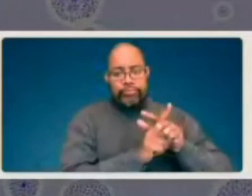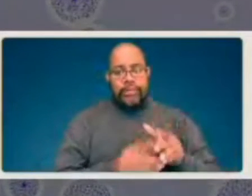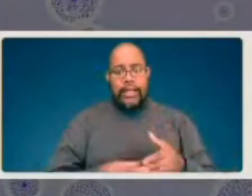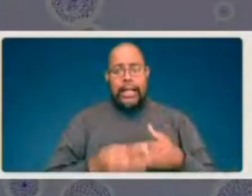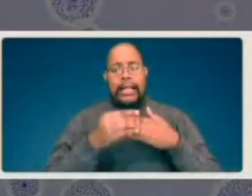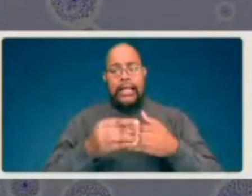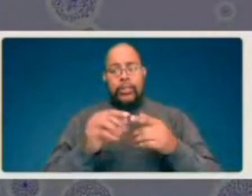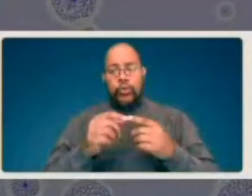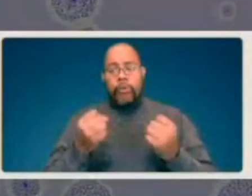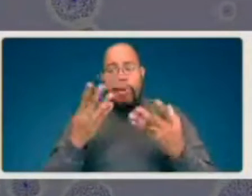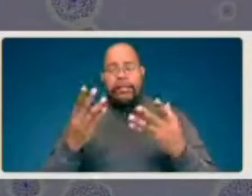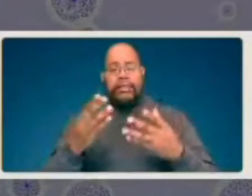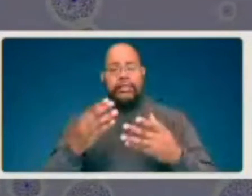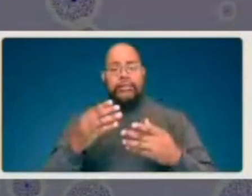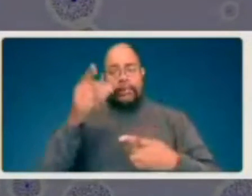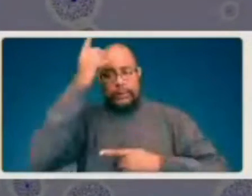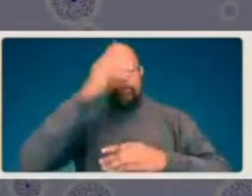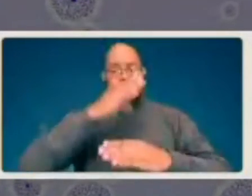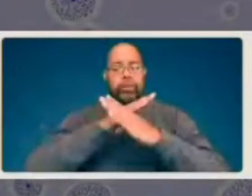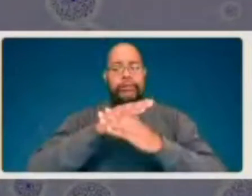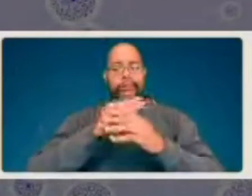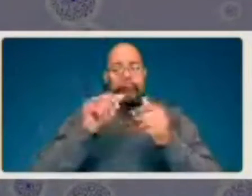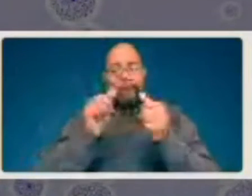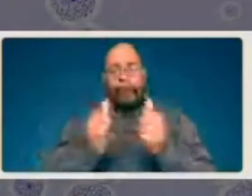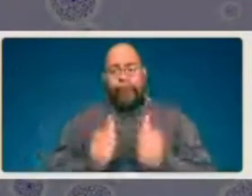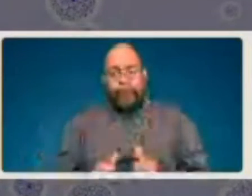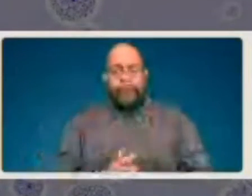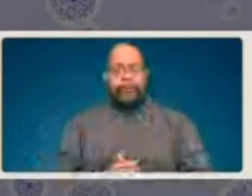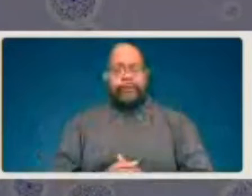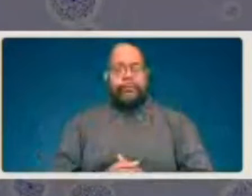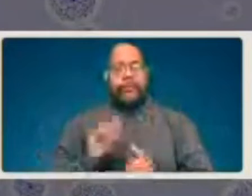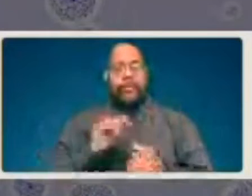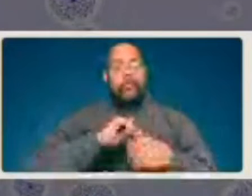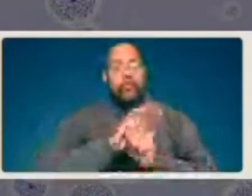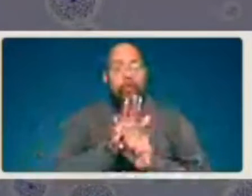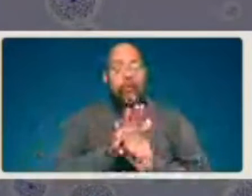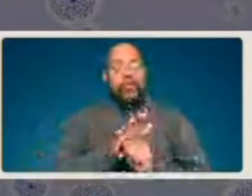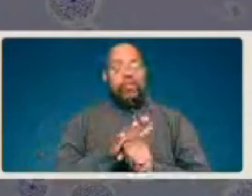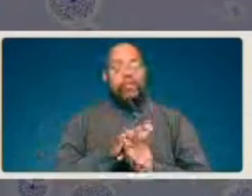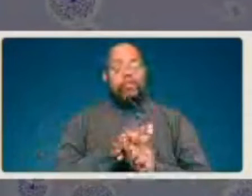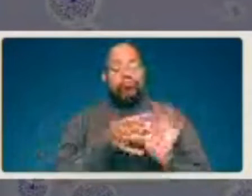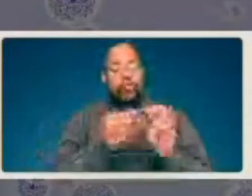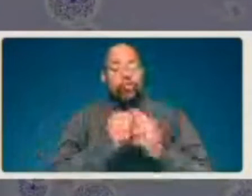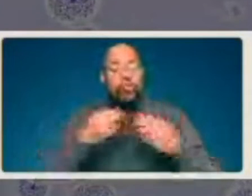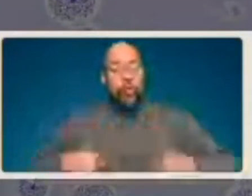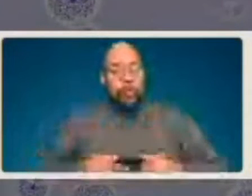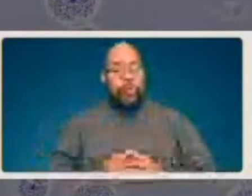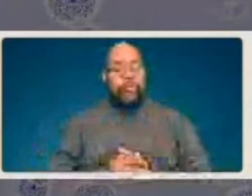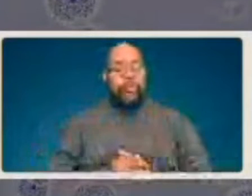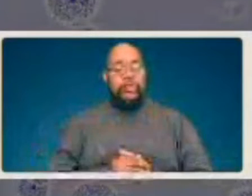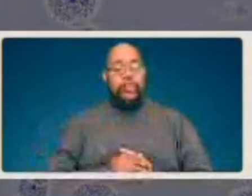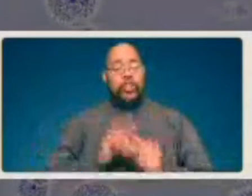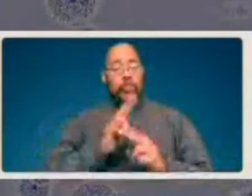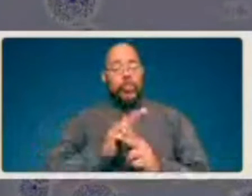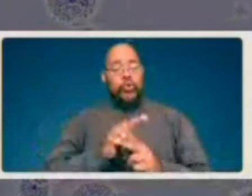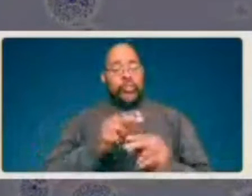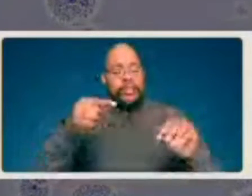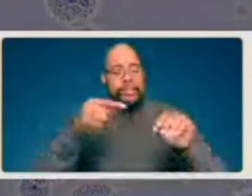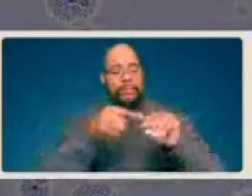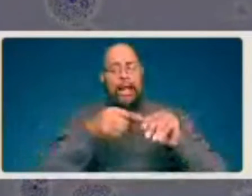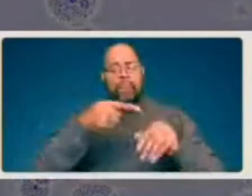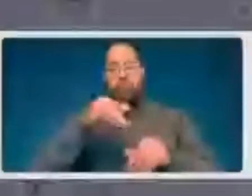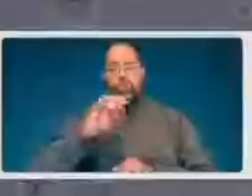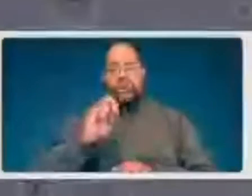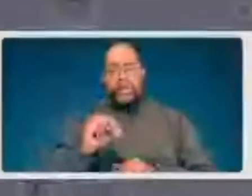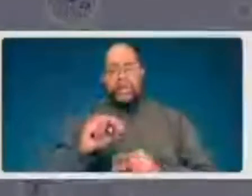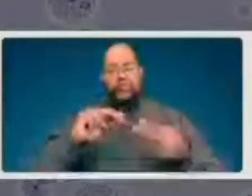waning immunity. These beta coronaviruses adapt to human using the spike protein, and